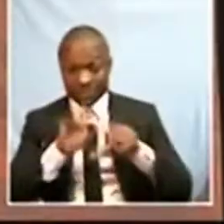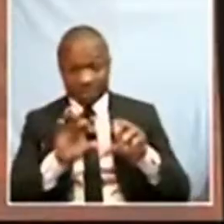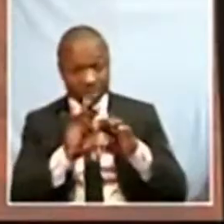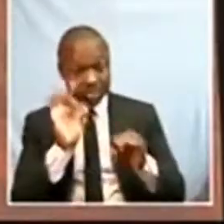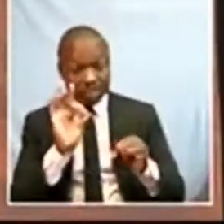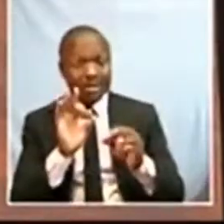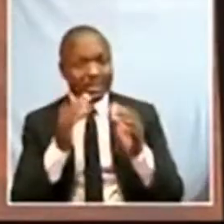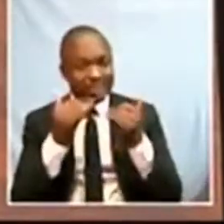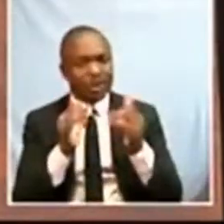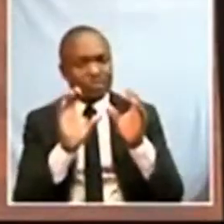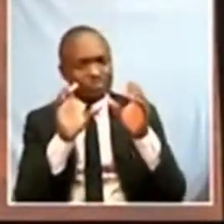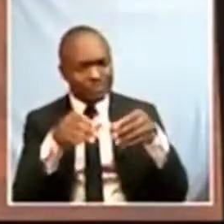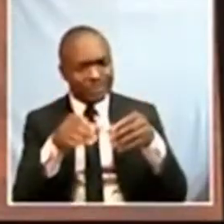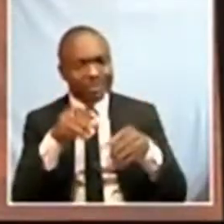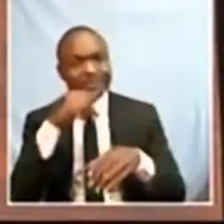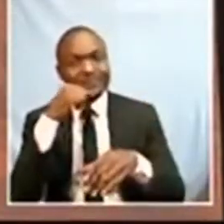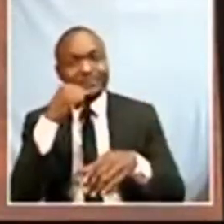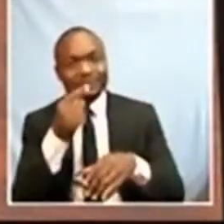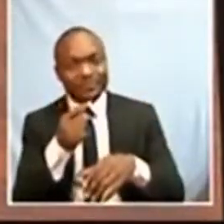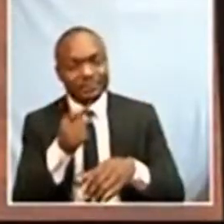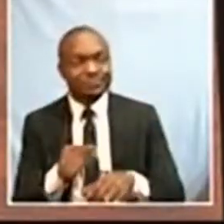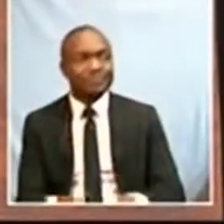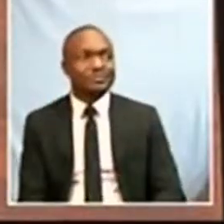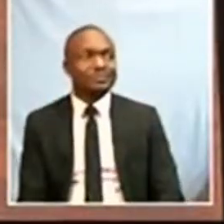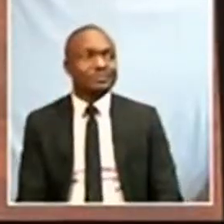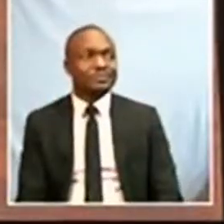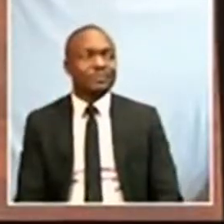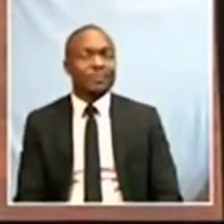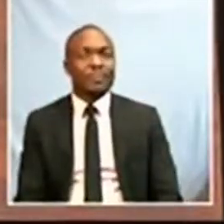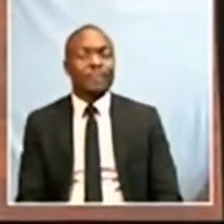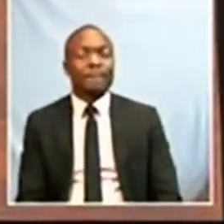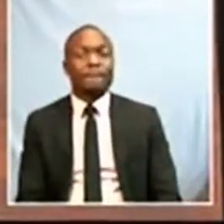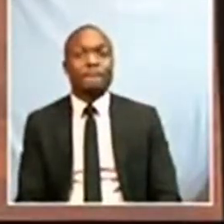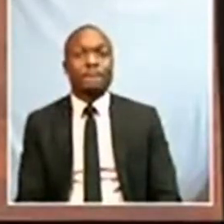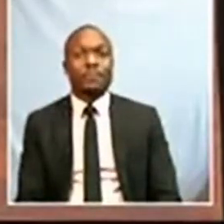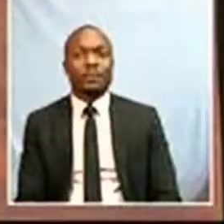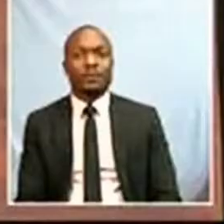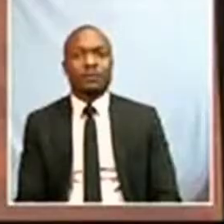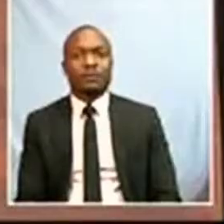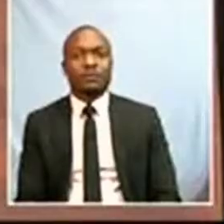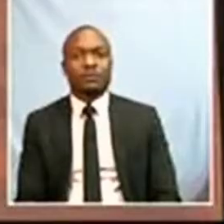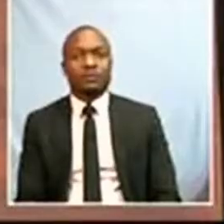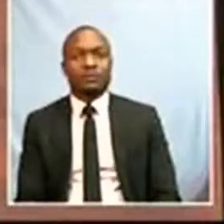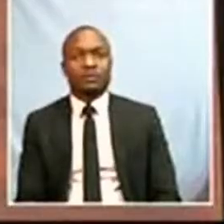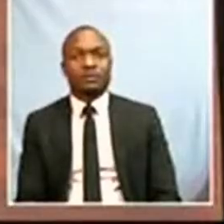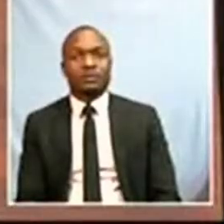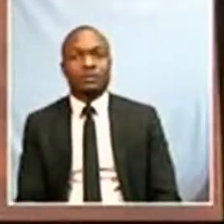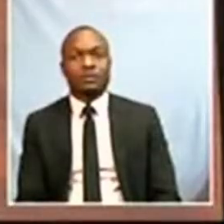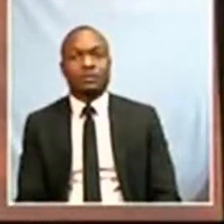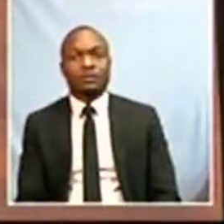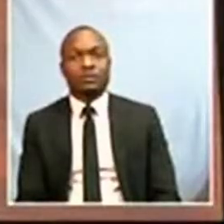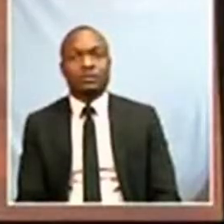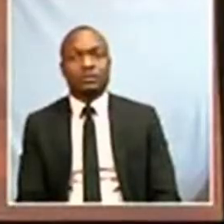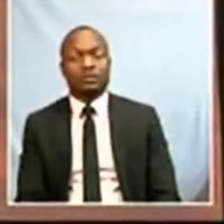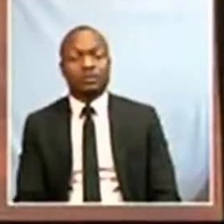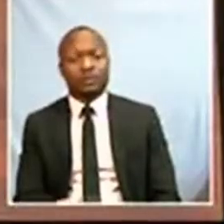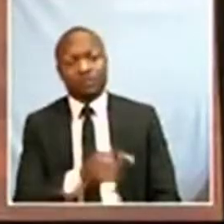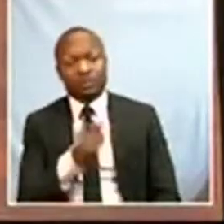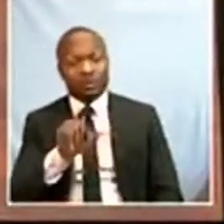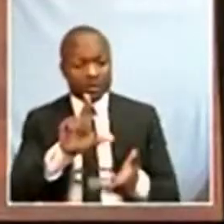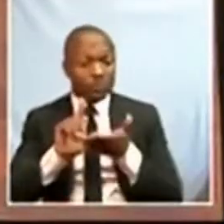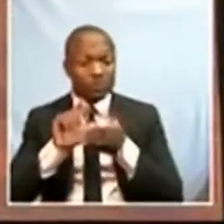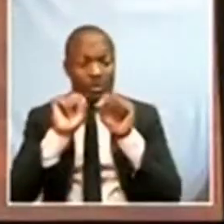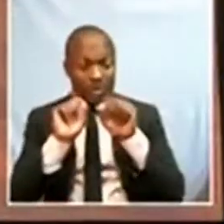the council is saying, however, it's worth noting that these loans can be